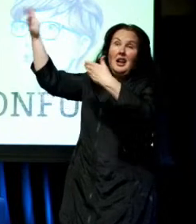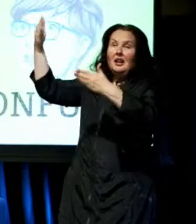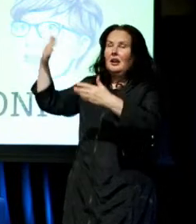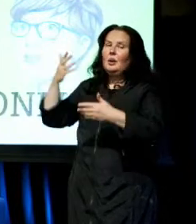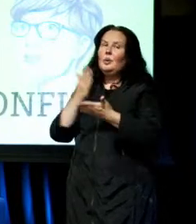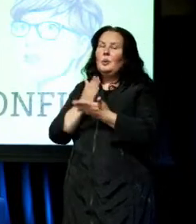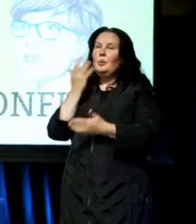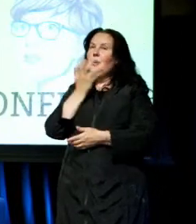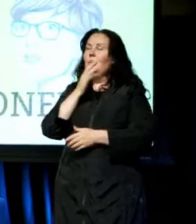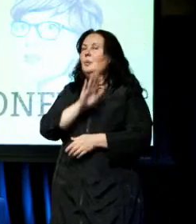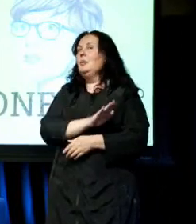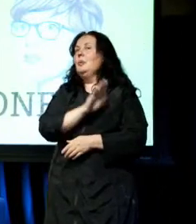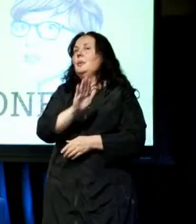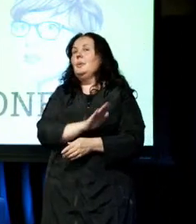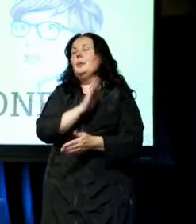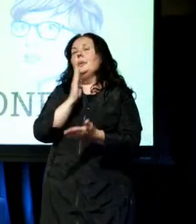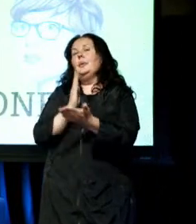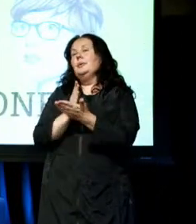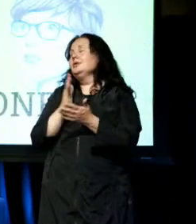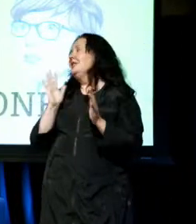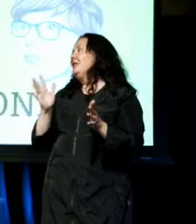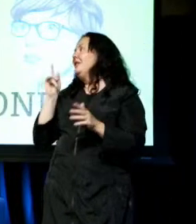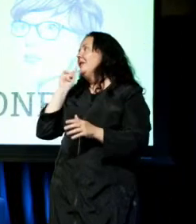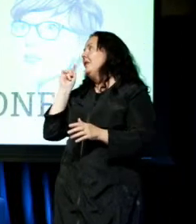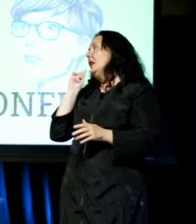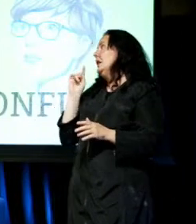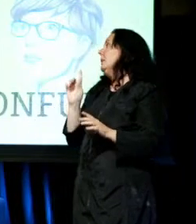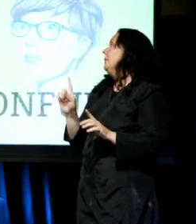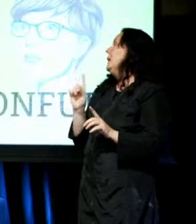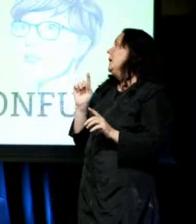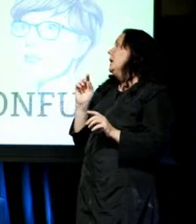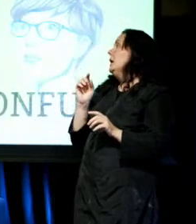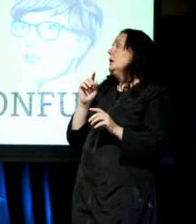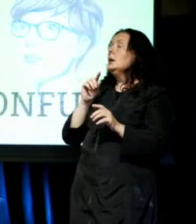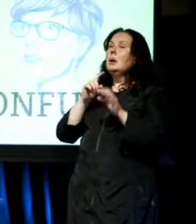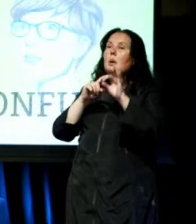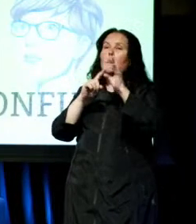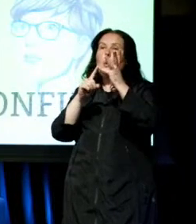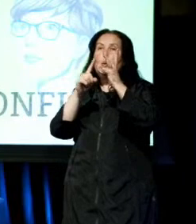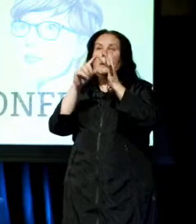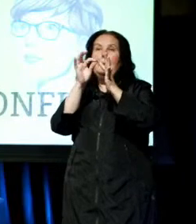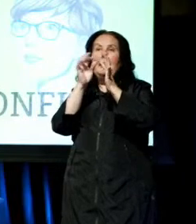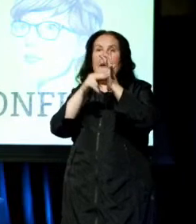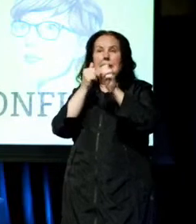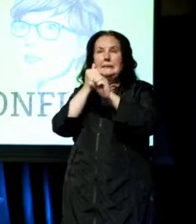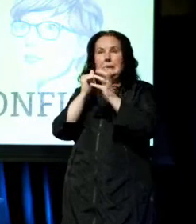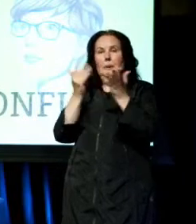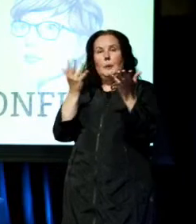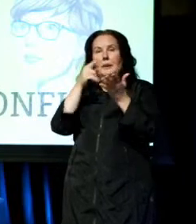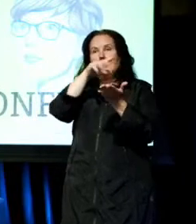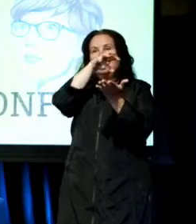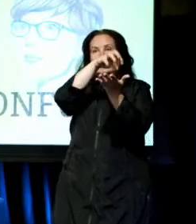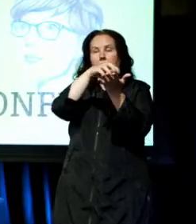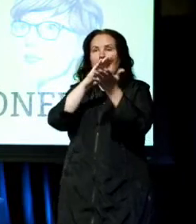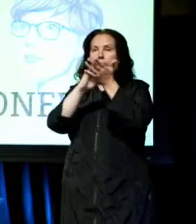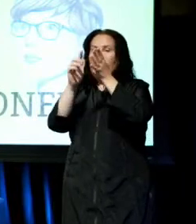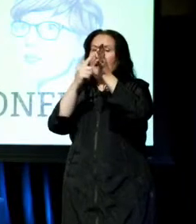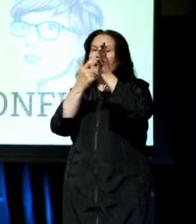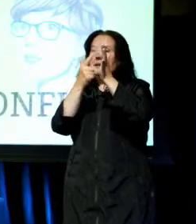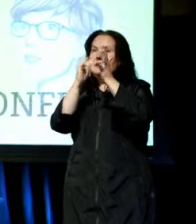was a lot of fun. Things like that. Like, but Quippings at Hares and Hyena was